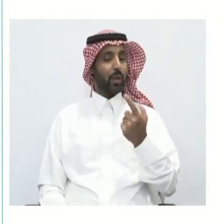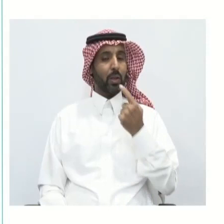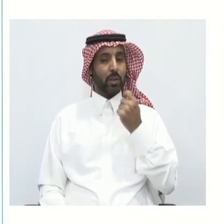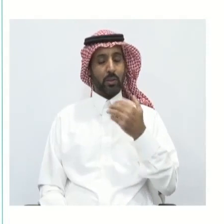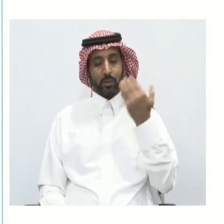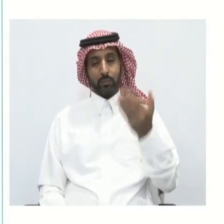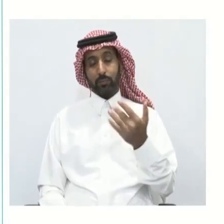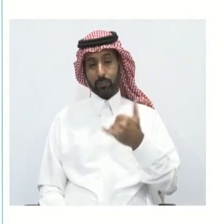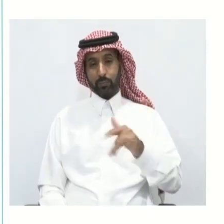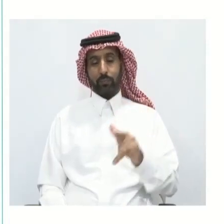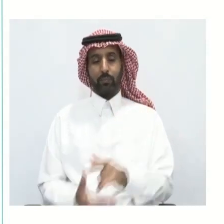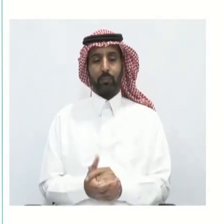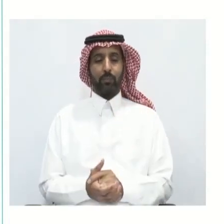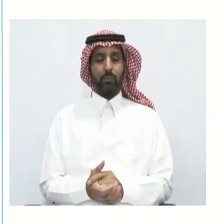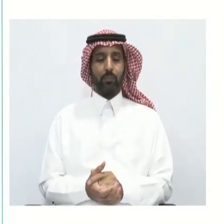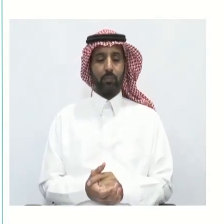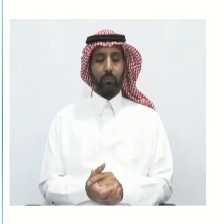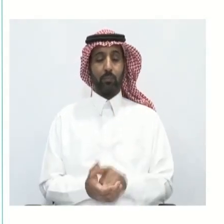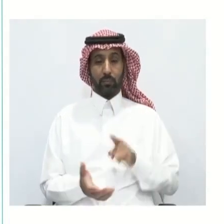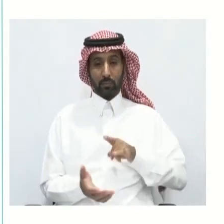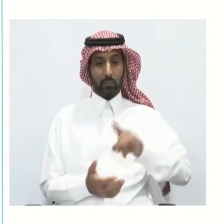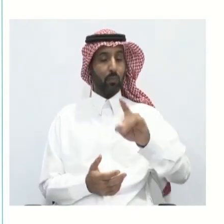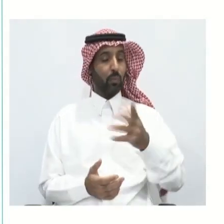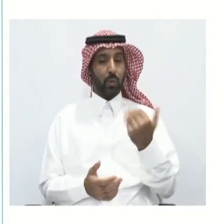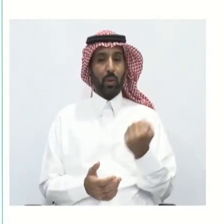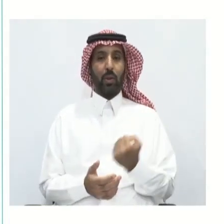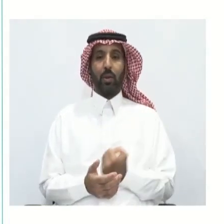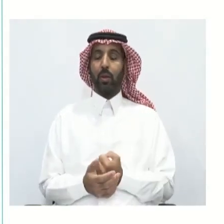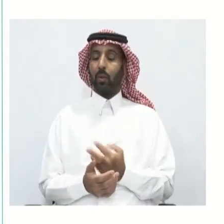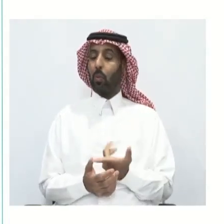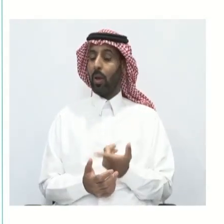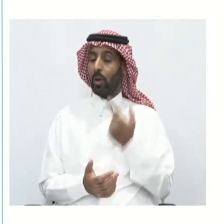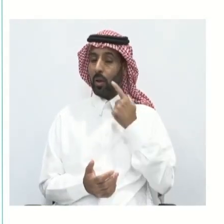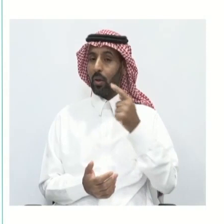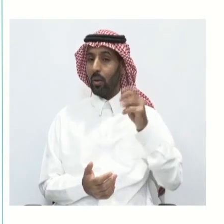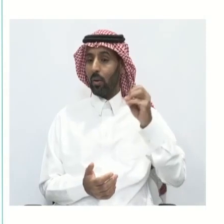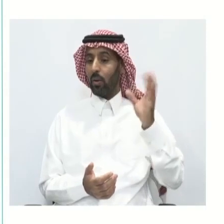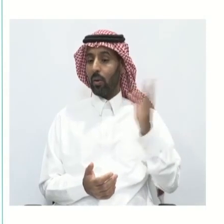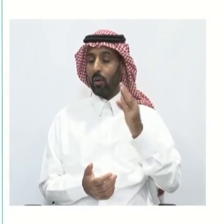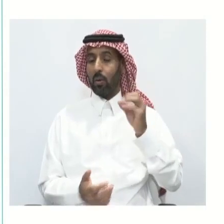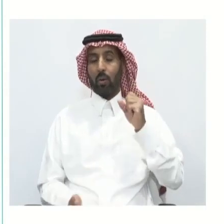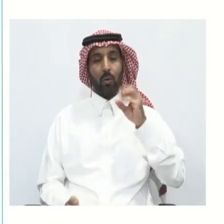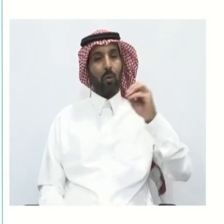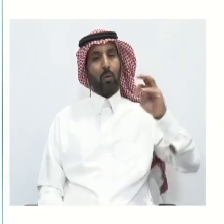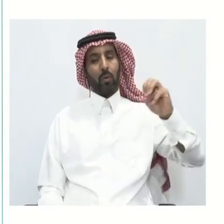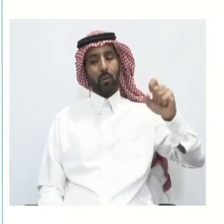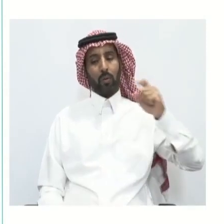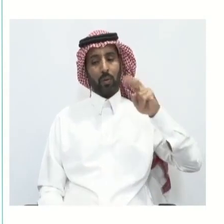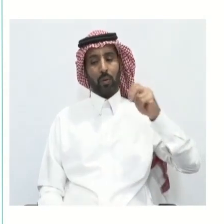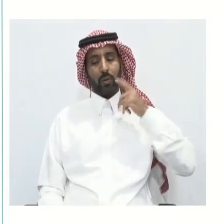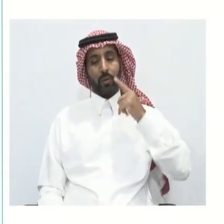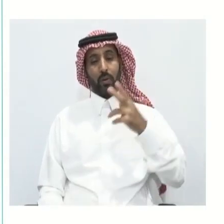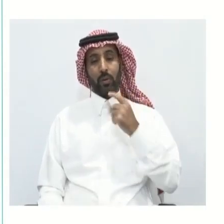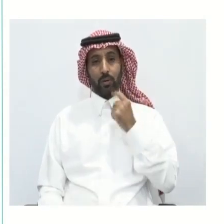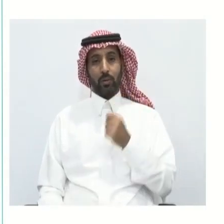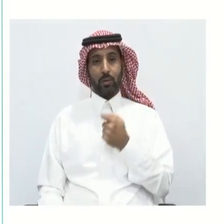year. This is the time expression. They are flying to Oman on Thursday. So on Thursday is the time expression. It's